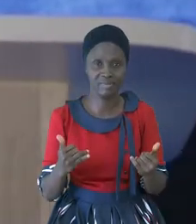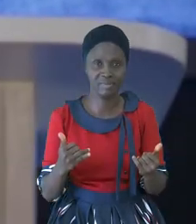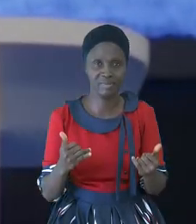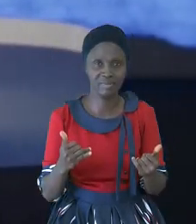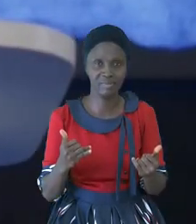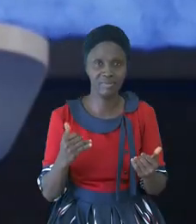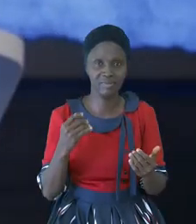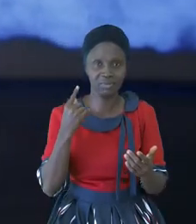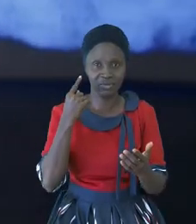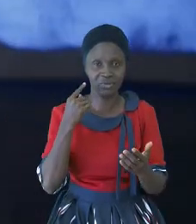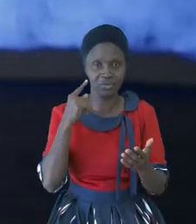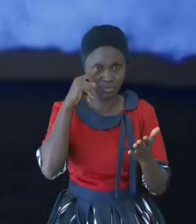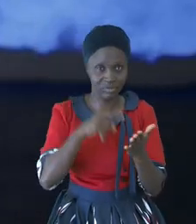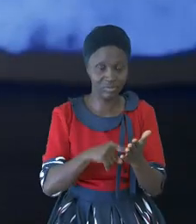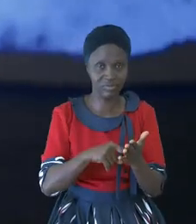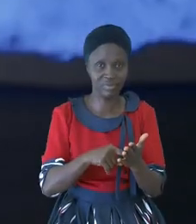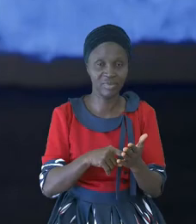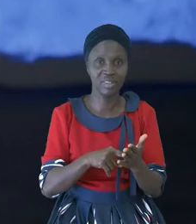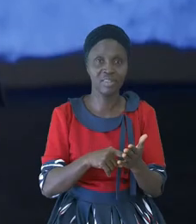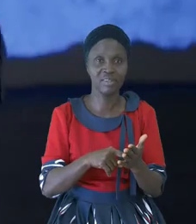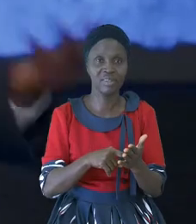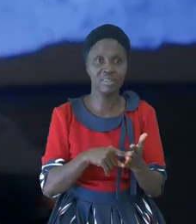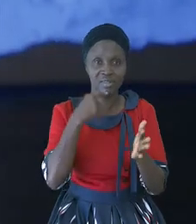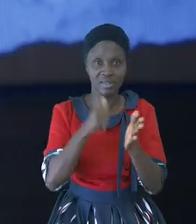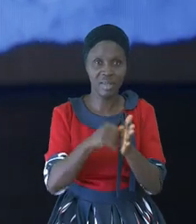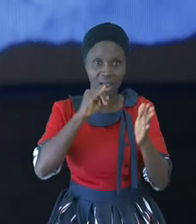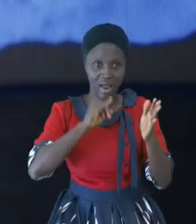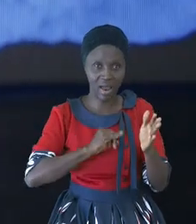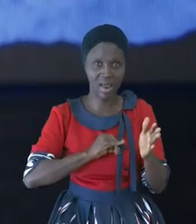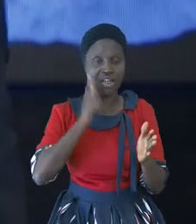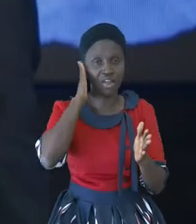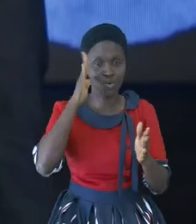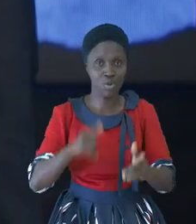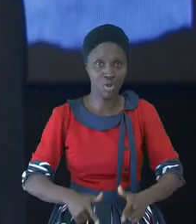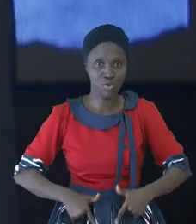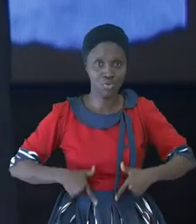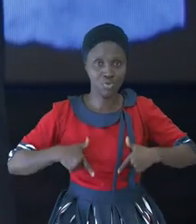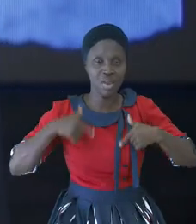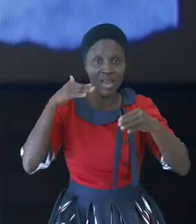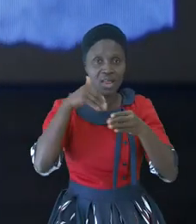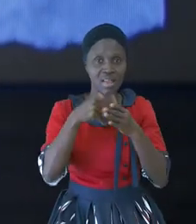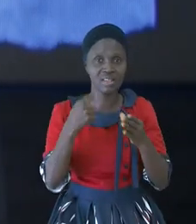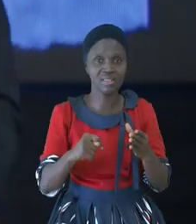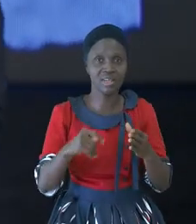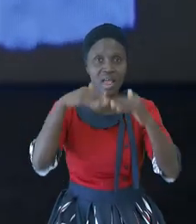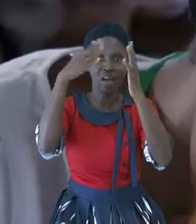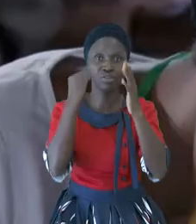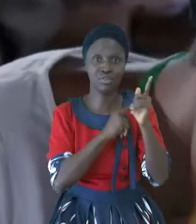I will dwell in the house of the Lord. How long?